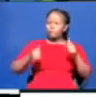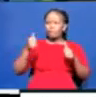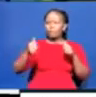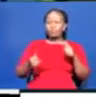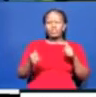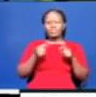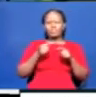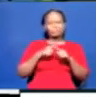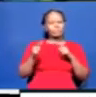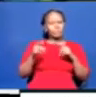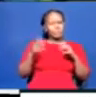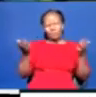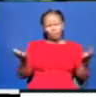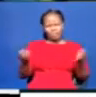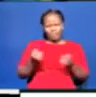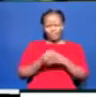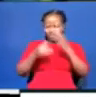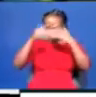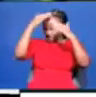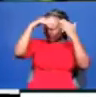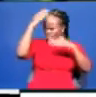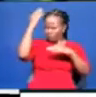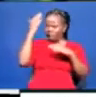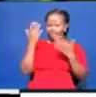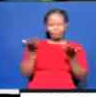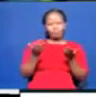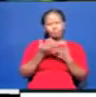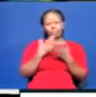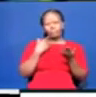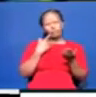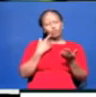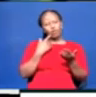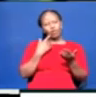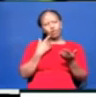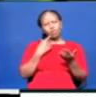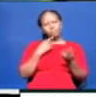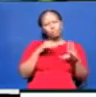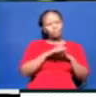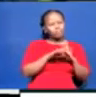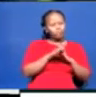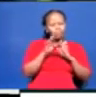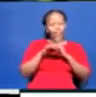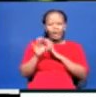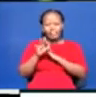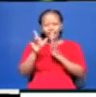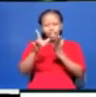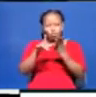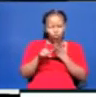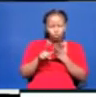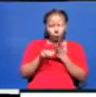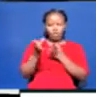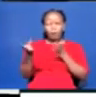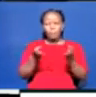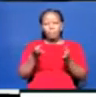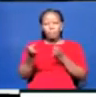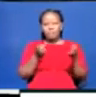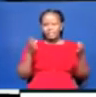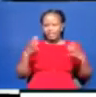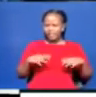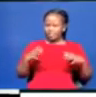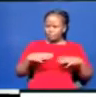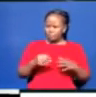Dr. Ongeri, before you even, Professor Ongeri, before you even speak about access to credit facilities for traders in this county, as a